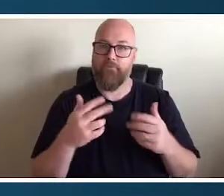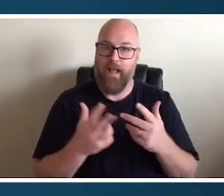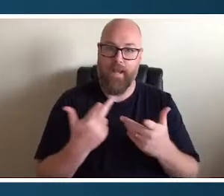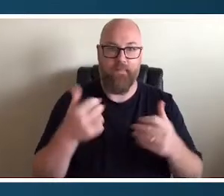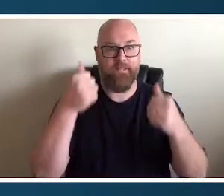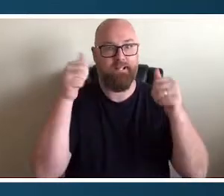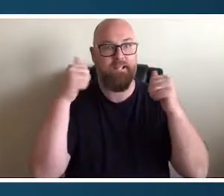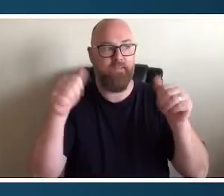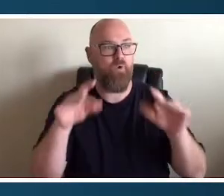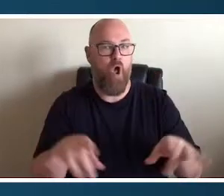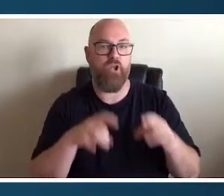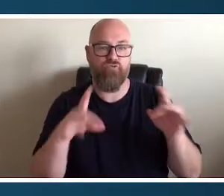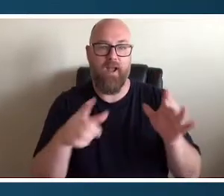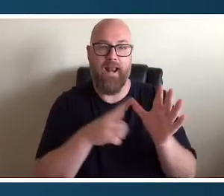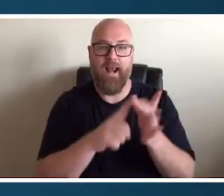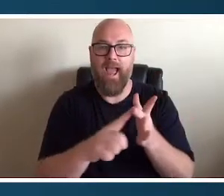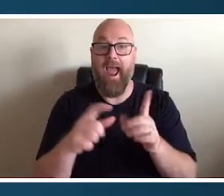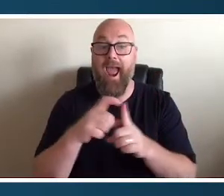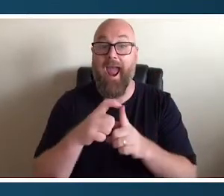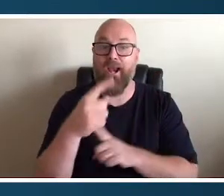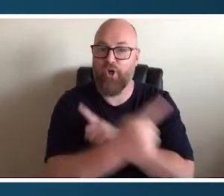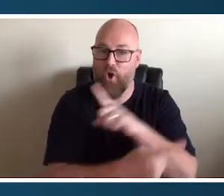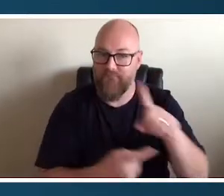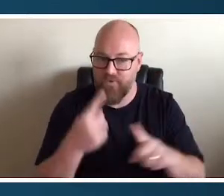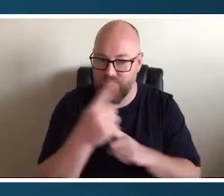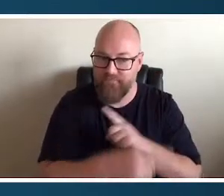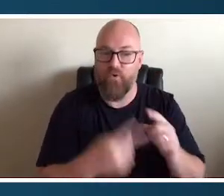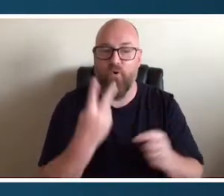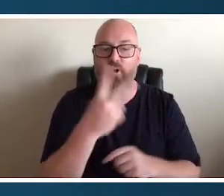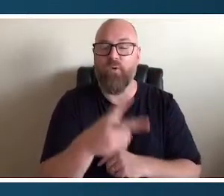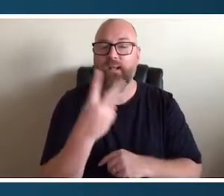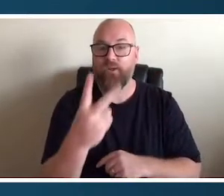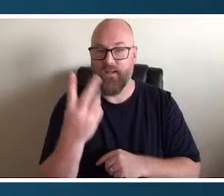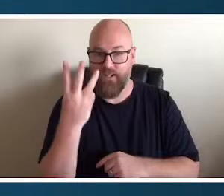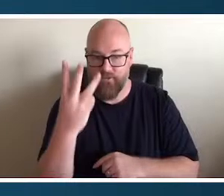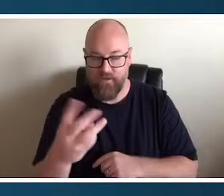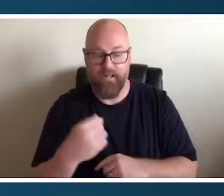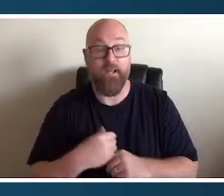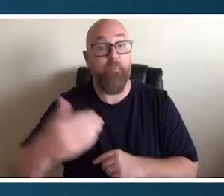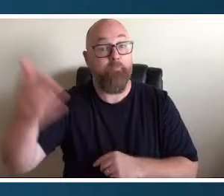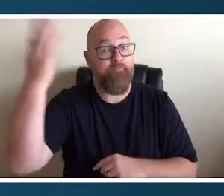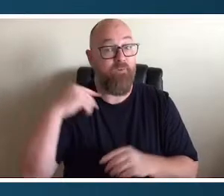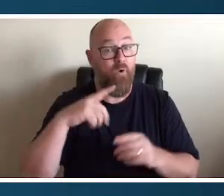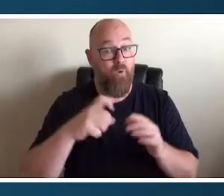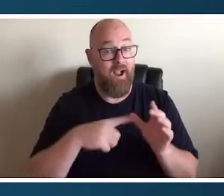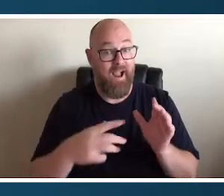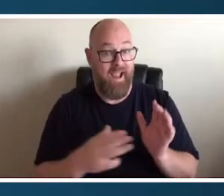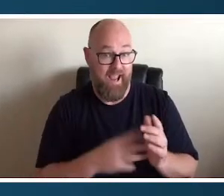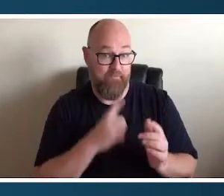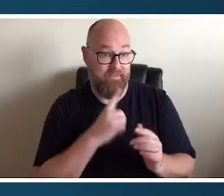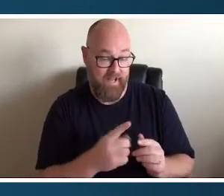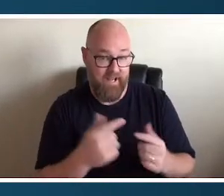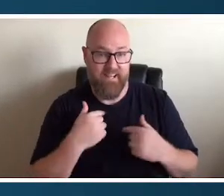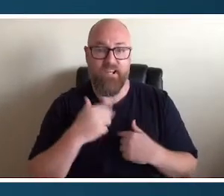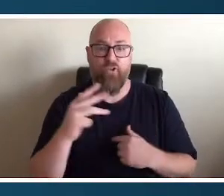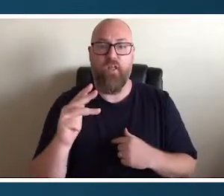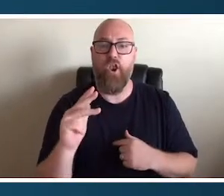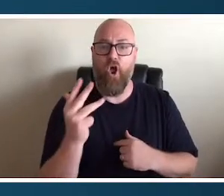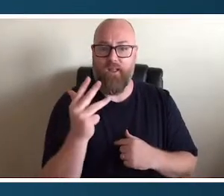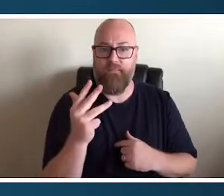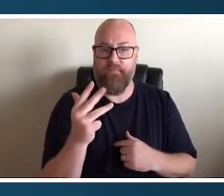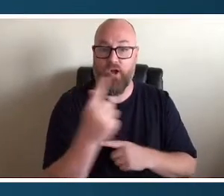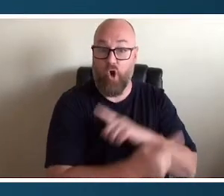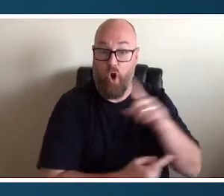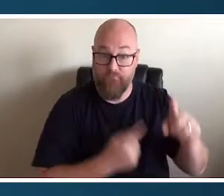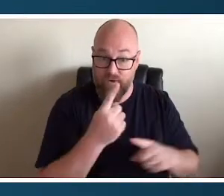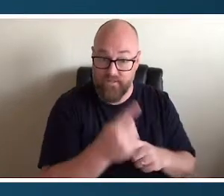Conference, 2023. And as Cam said at the opening, this is the 9th conference, but it's actually our 10th